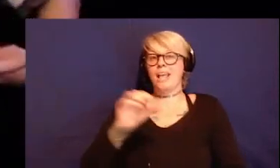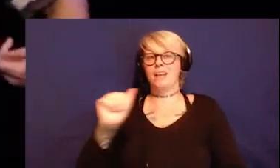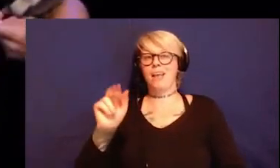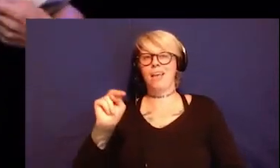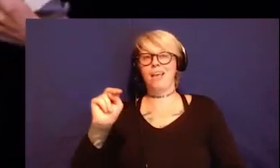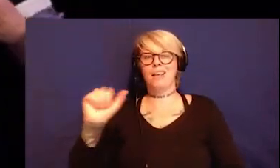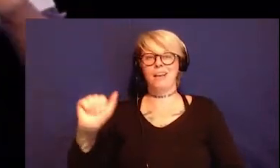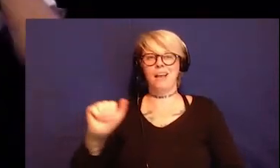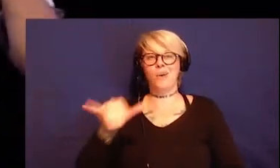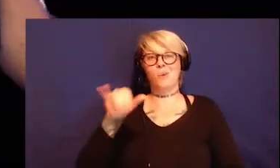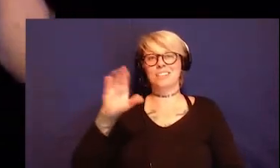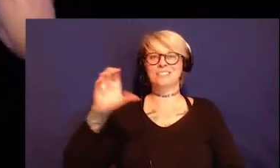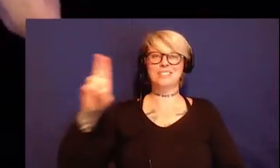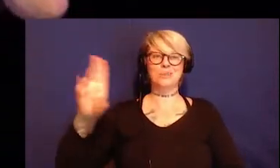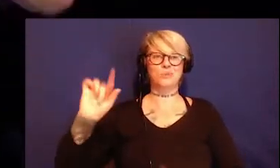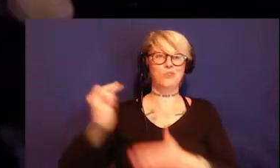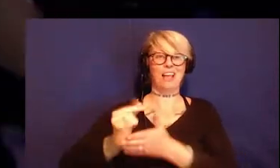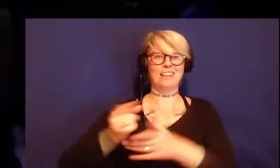YCUs.